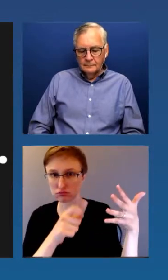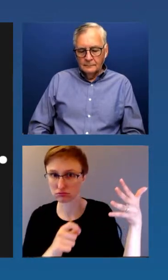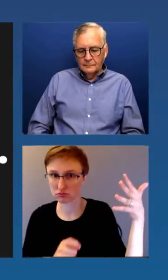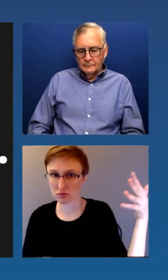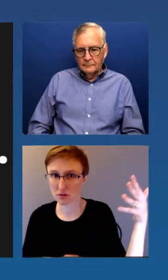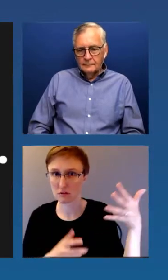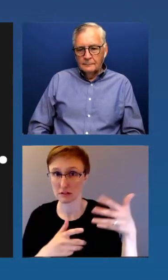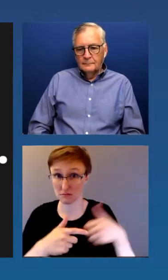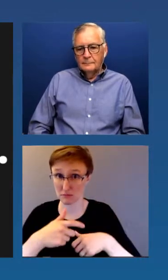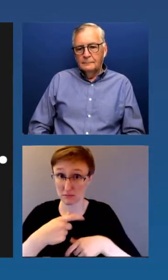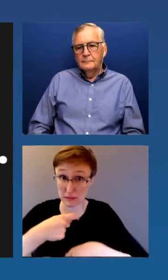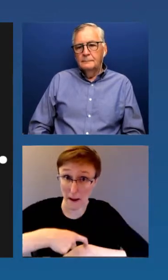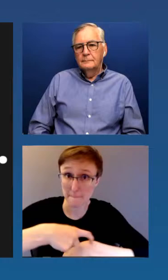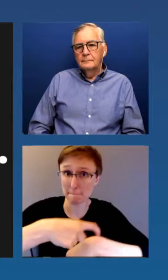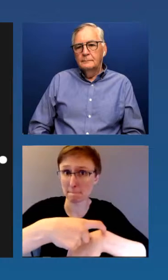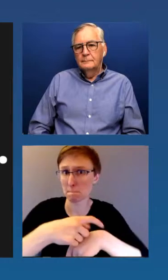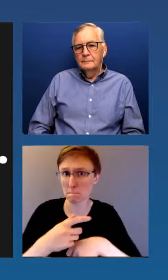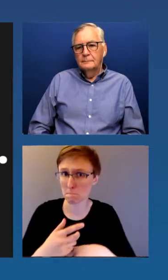for?